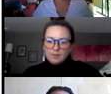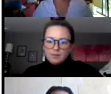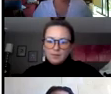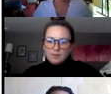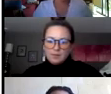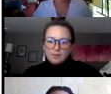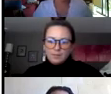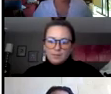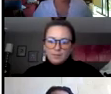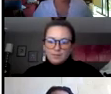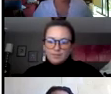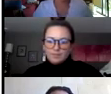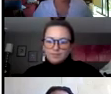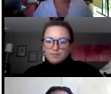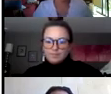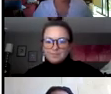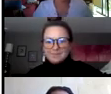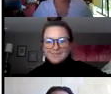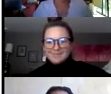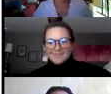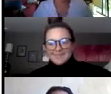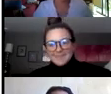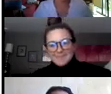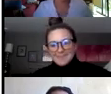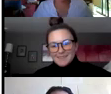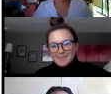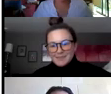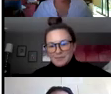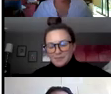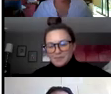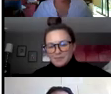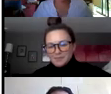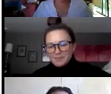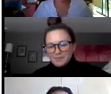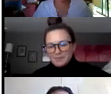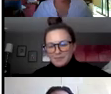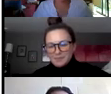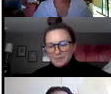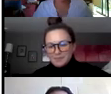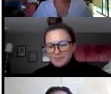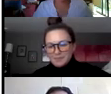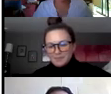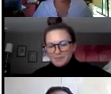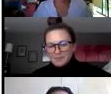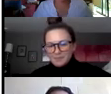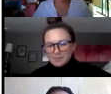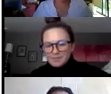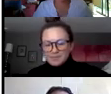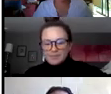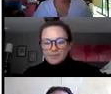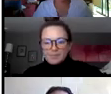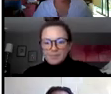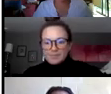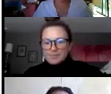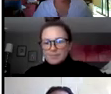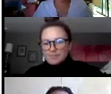to go and show up. And it was a wonderful experience. And I hope that they can turn into a virtual experience with everything